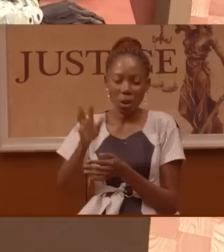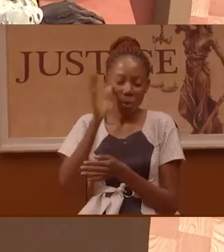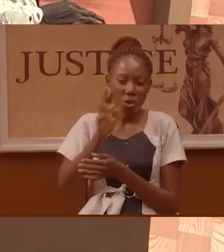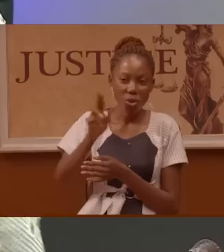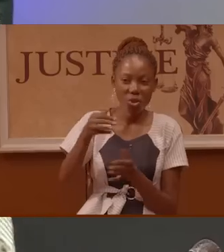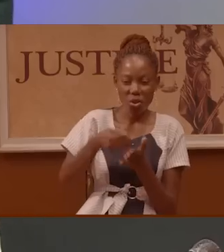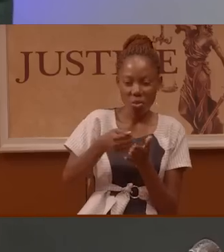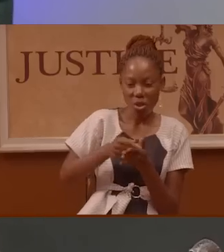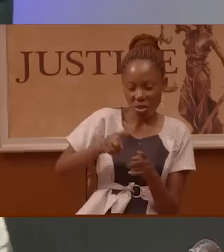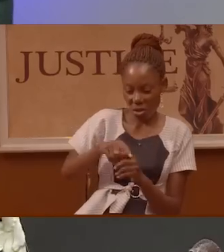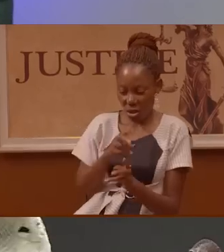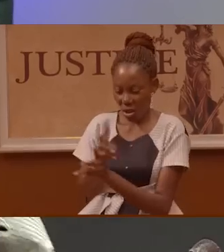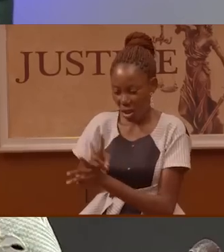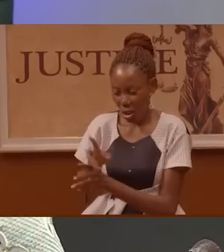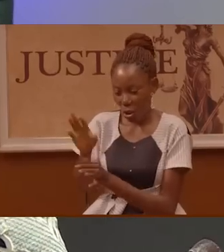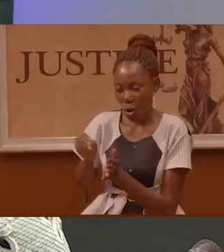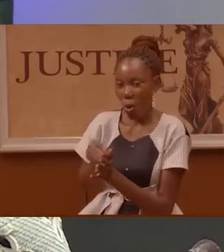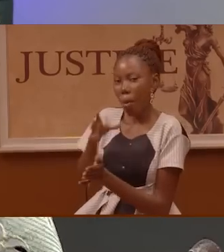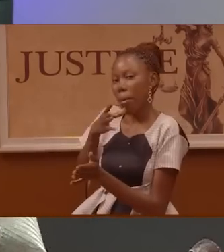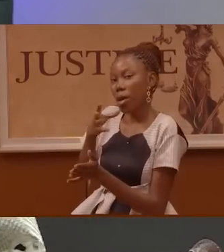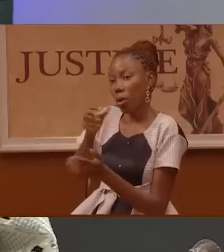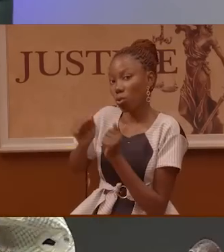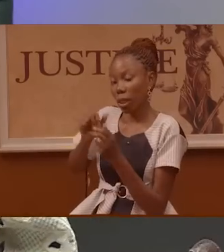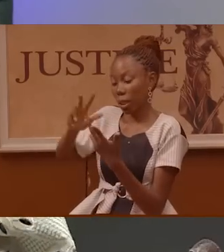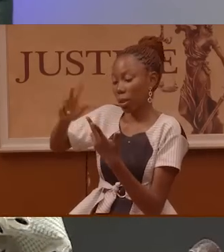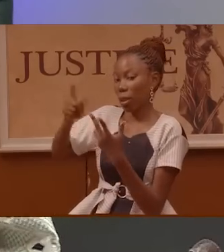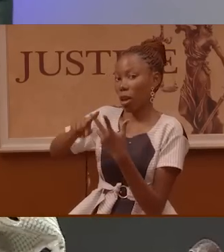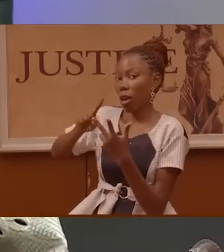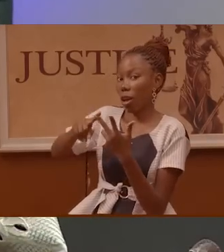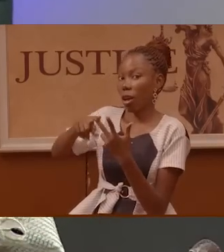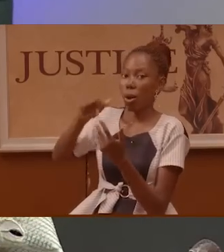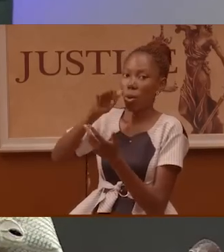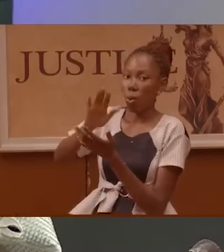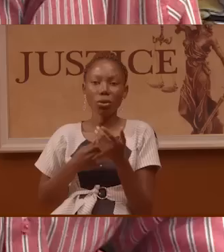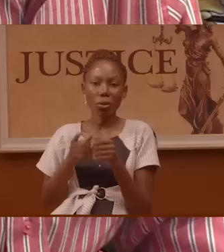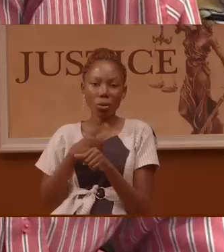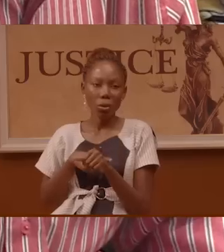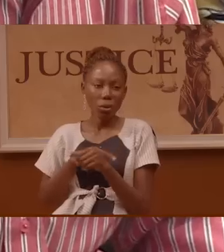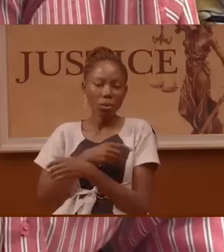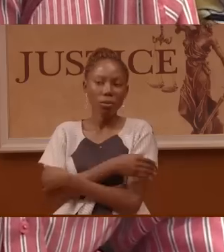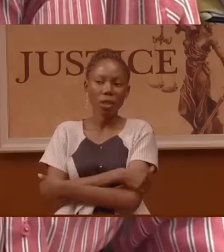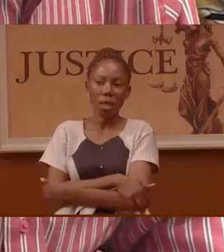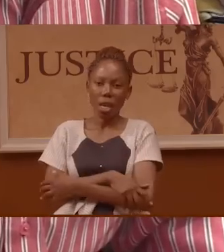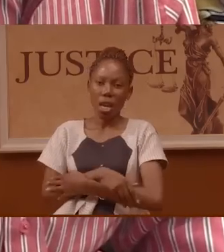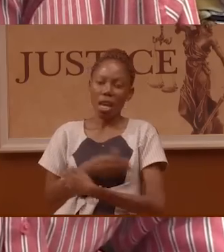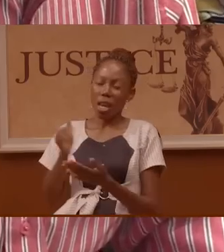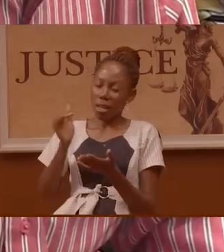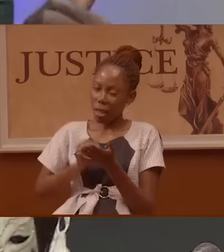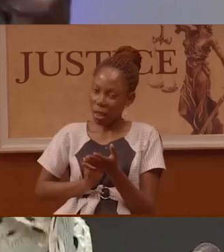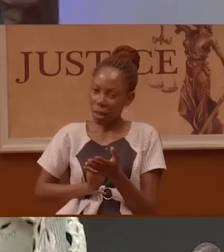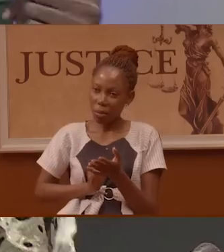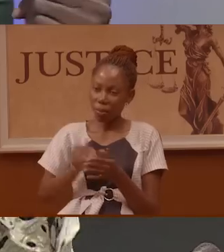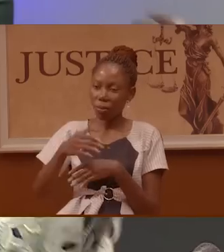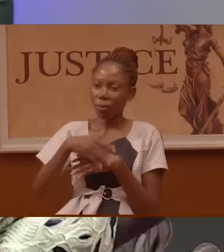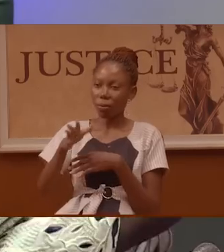to take care of mama and renovating the house and so on like that. That's how that one died down. Nothing come out of it. I received a call again